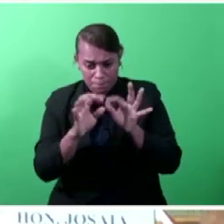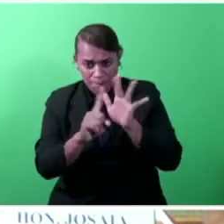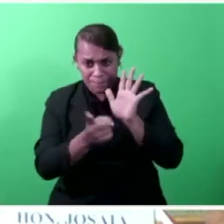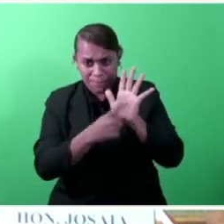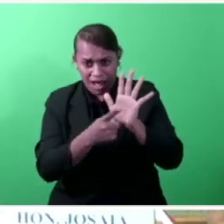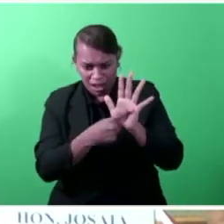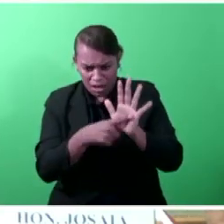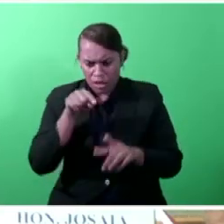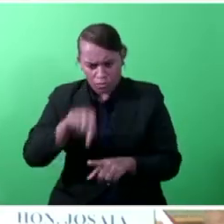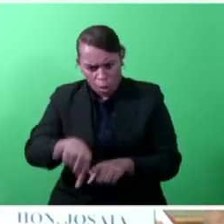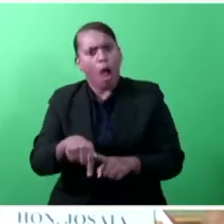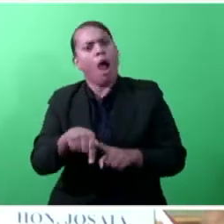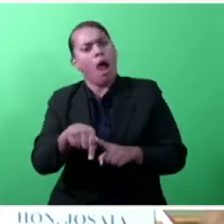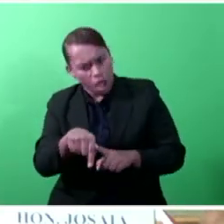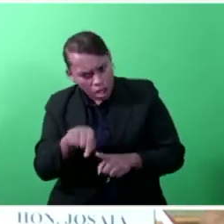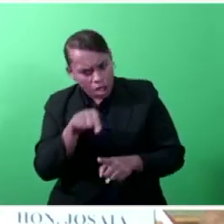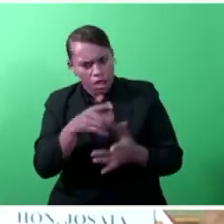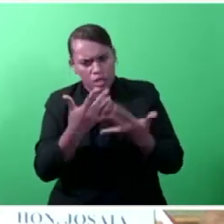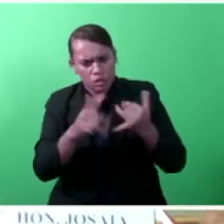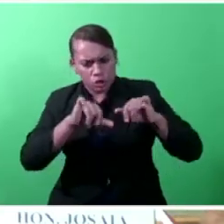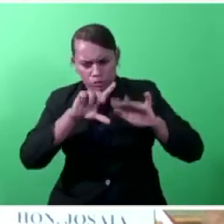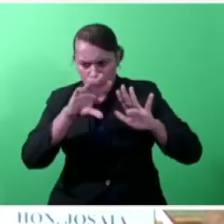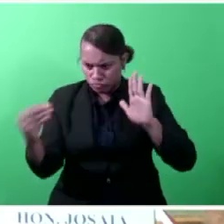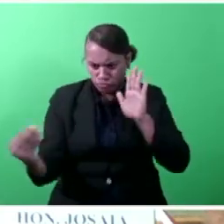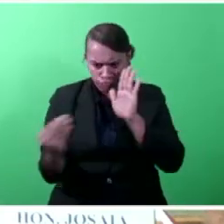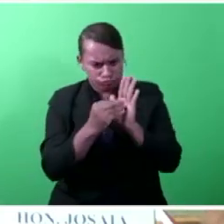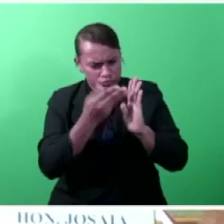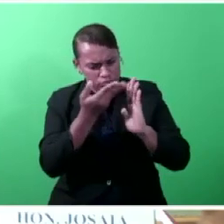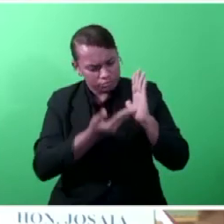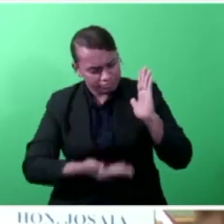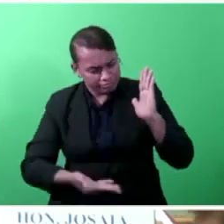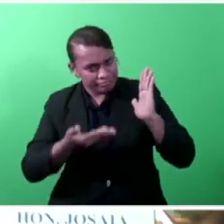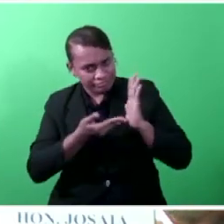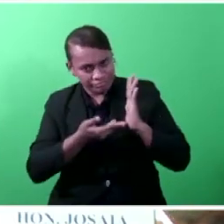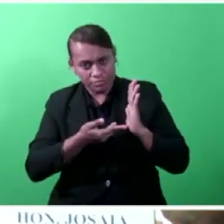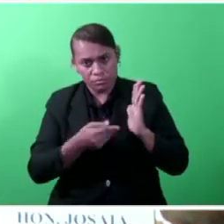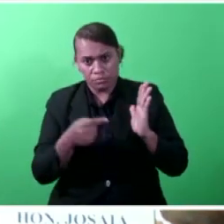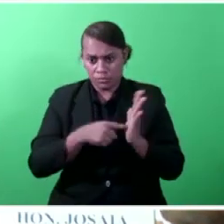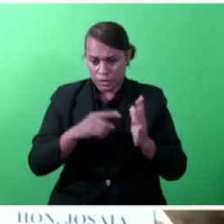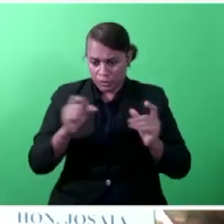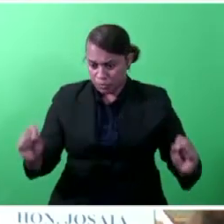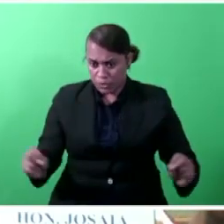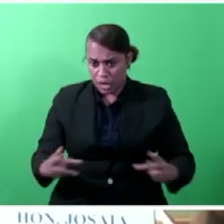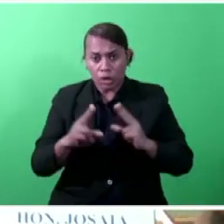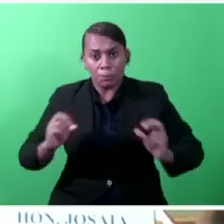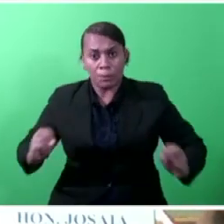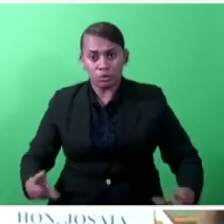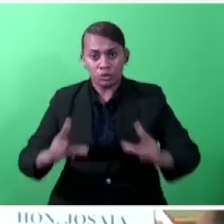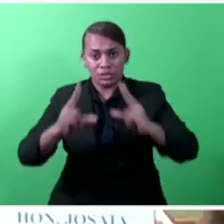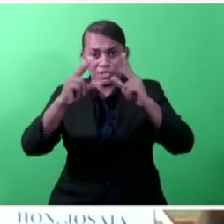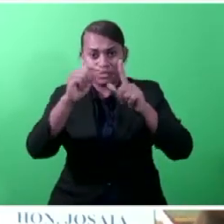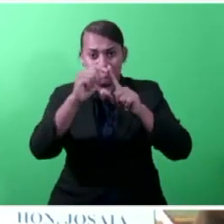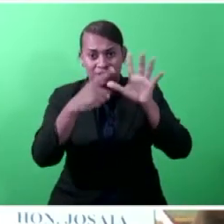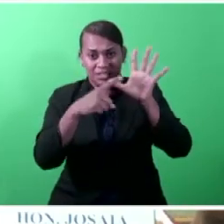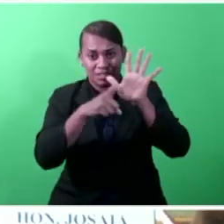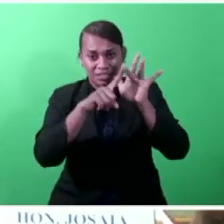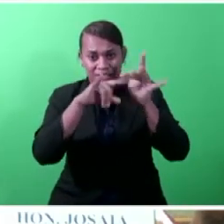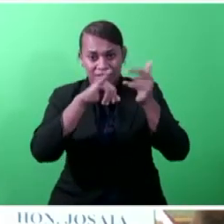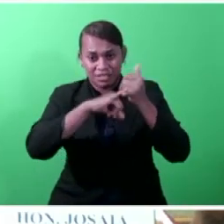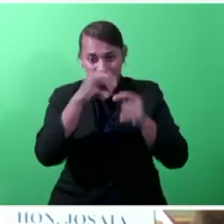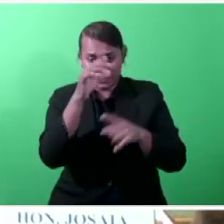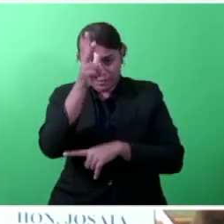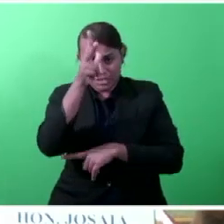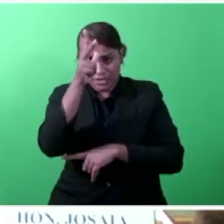addresses those issues. The implementation of the period of the Paris Agreement begins in 2020, Mr. Speaker, sir. This is why everybody is talking about